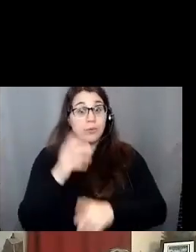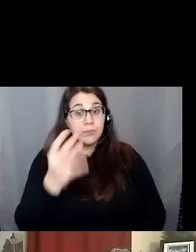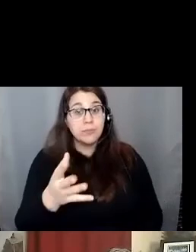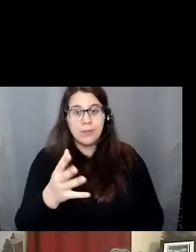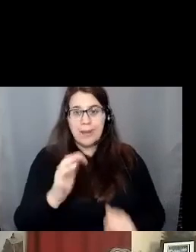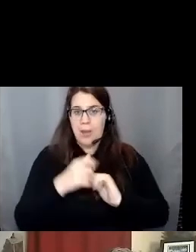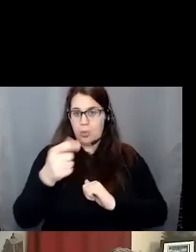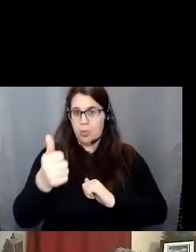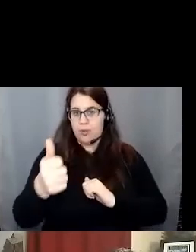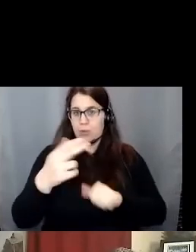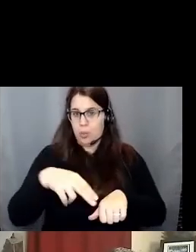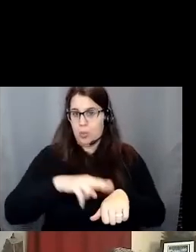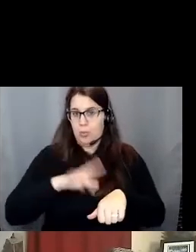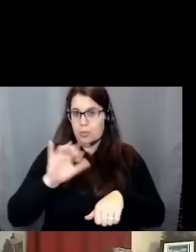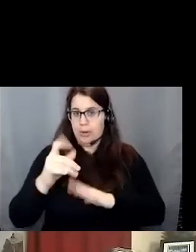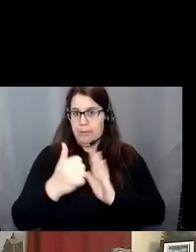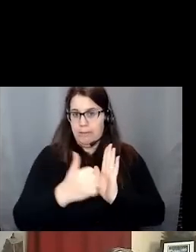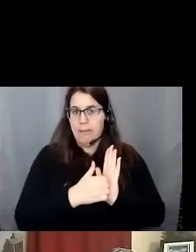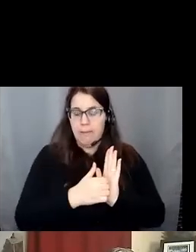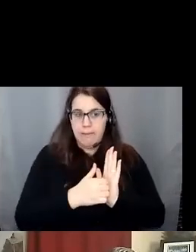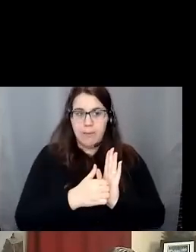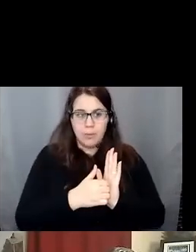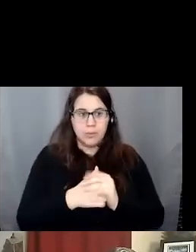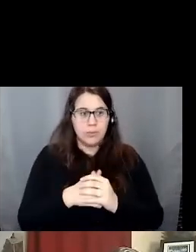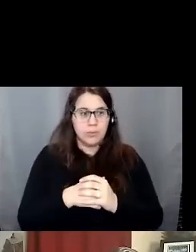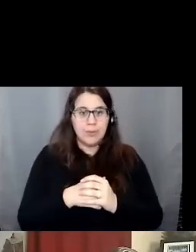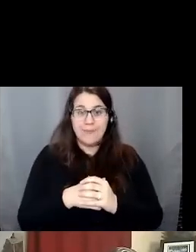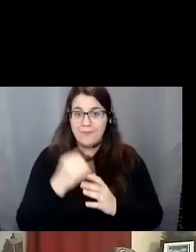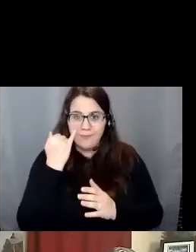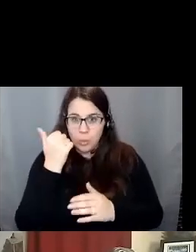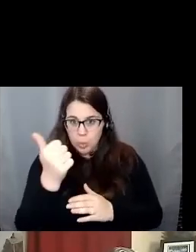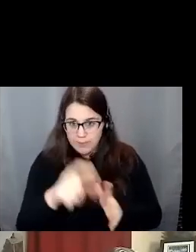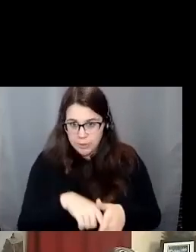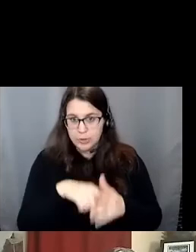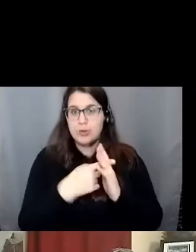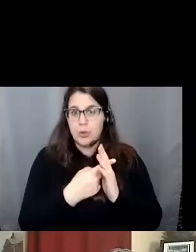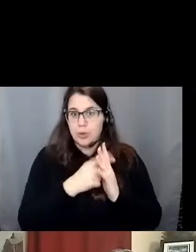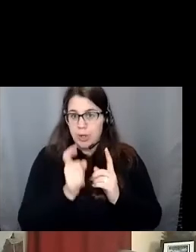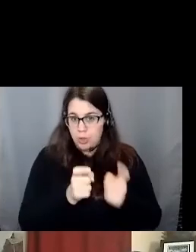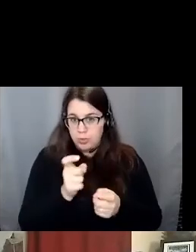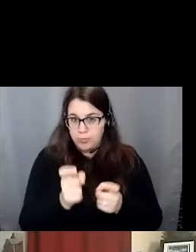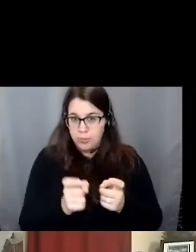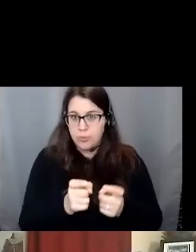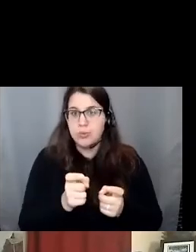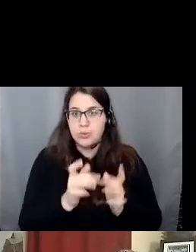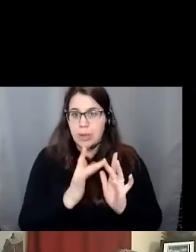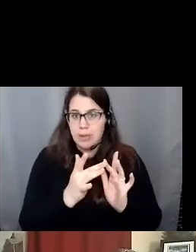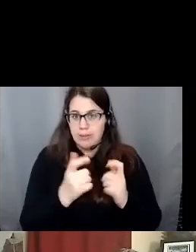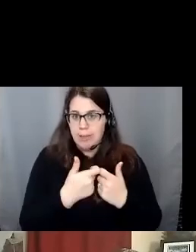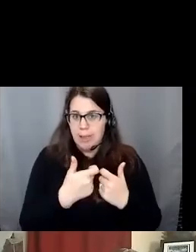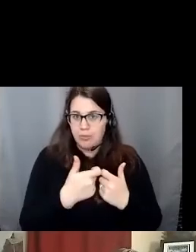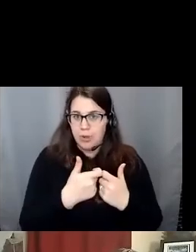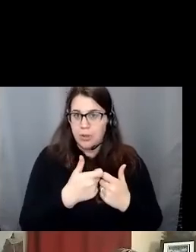bank account, if you initiate a contribution electronically from a personal bank